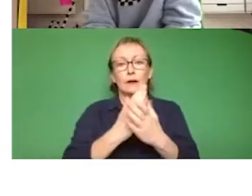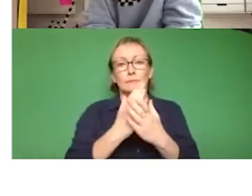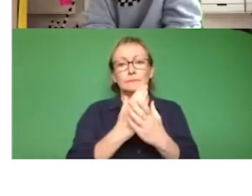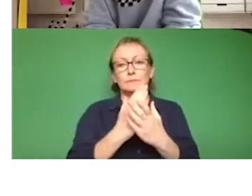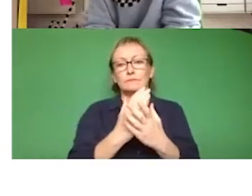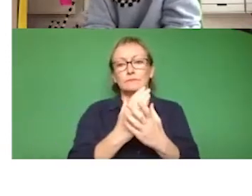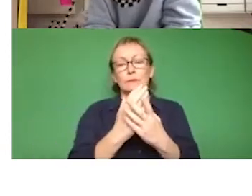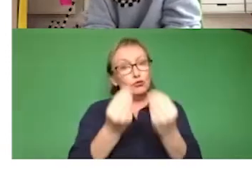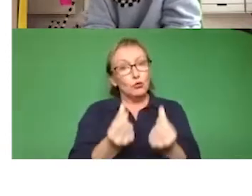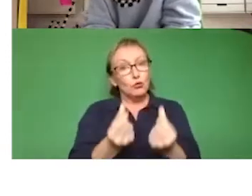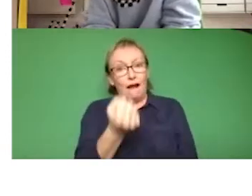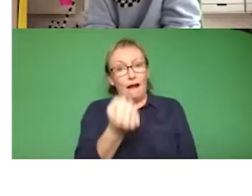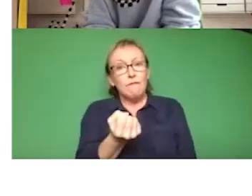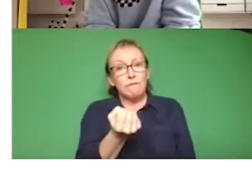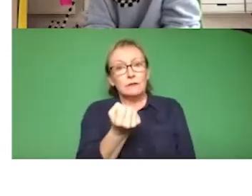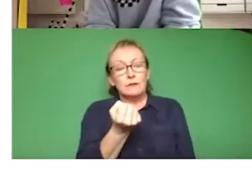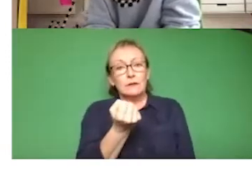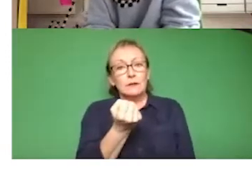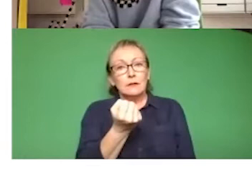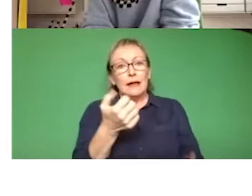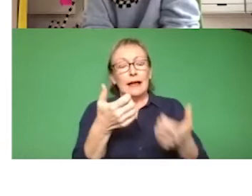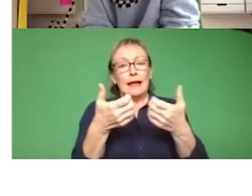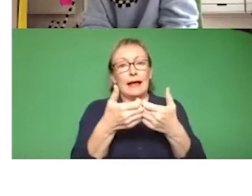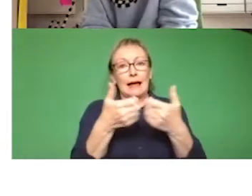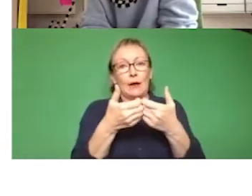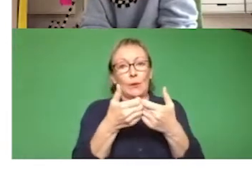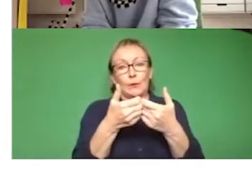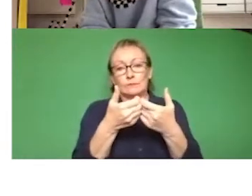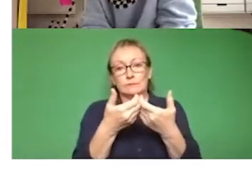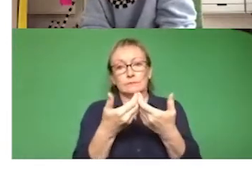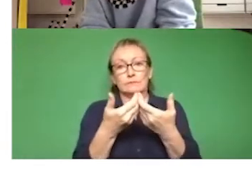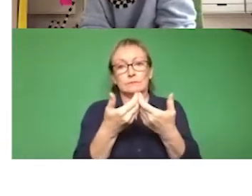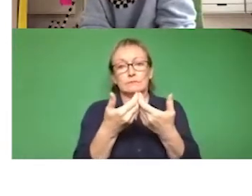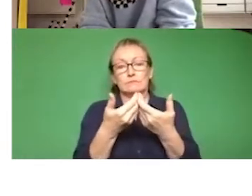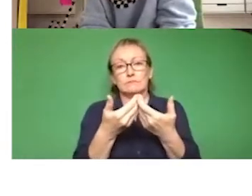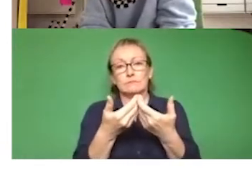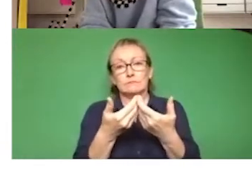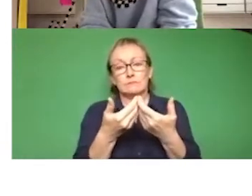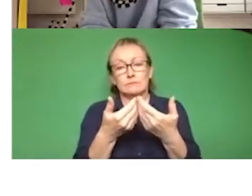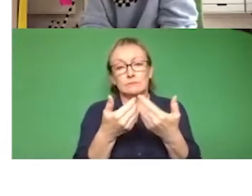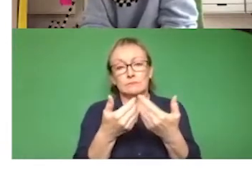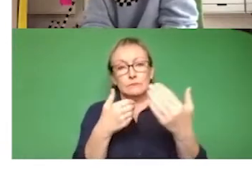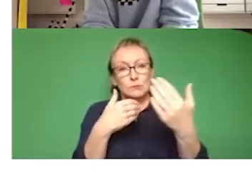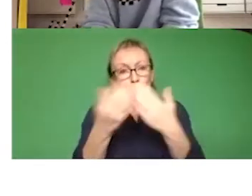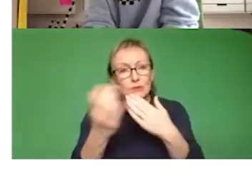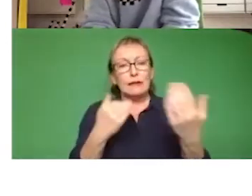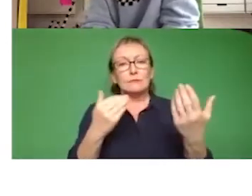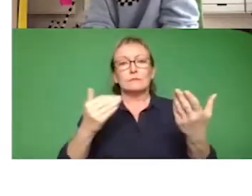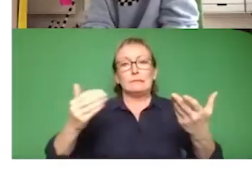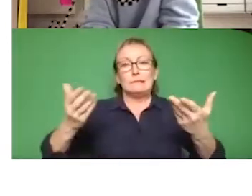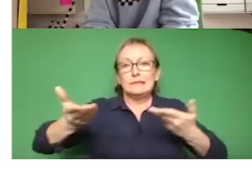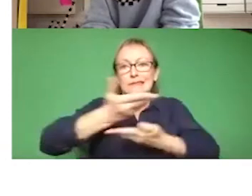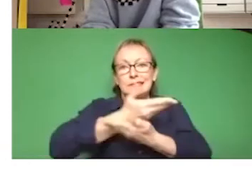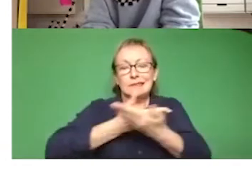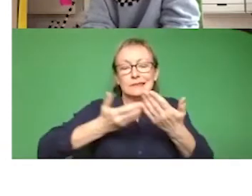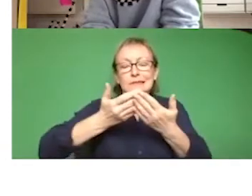resourceful, I think, in the way we sort of, you know, having talked, you discussed before about this mm-hmm. DIY ethos. I